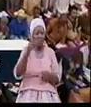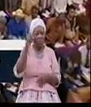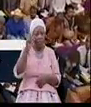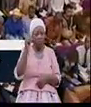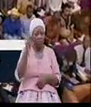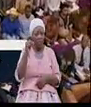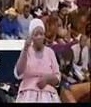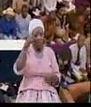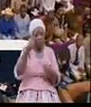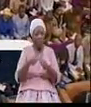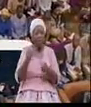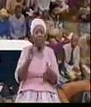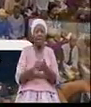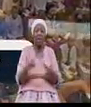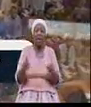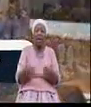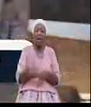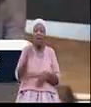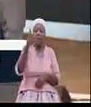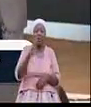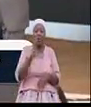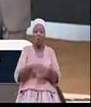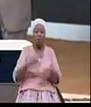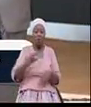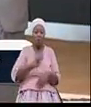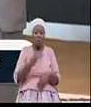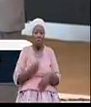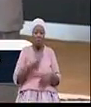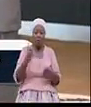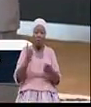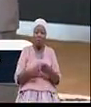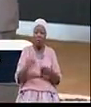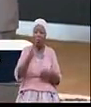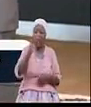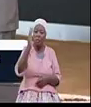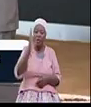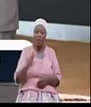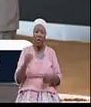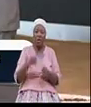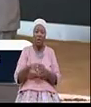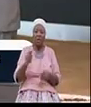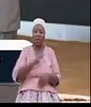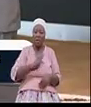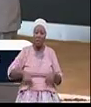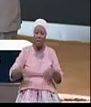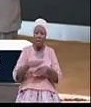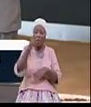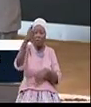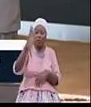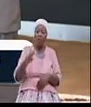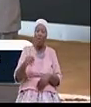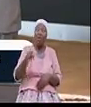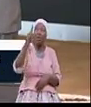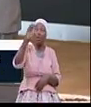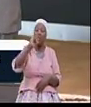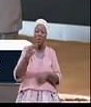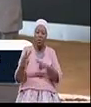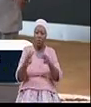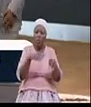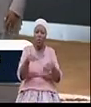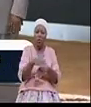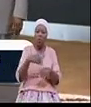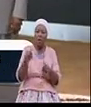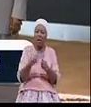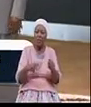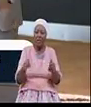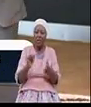God calls us to be ministers in the kingdom of God. He's watching over